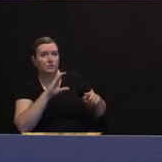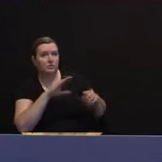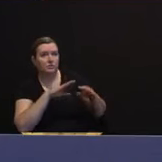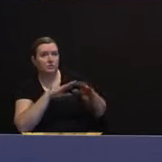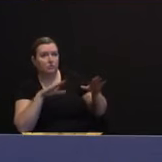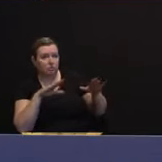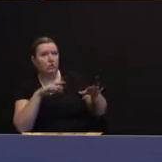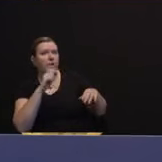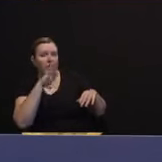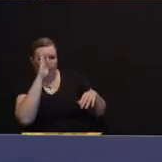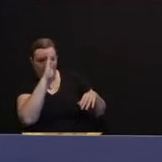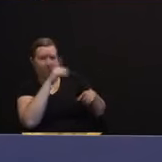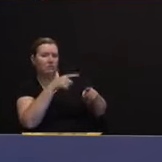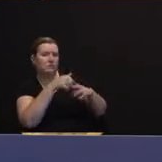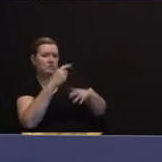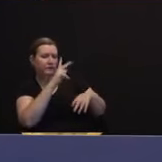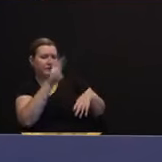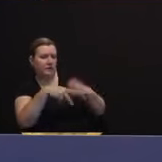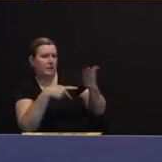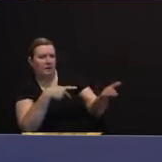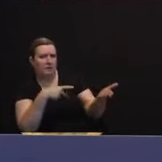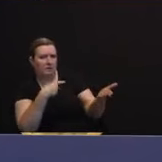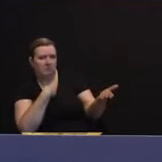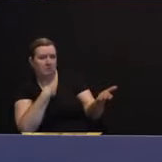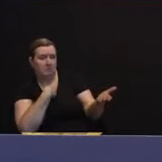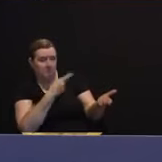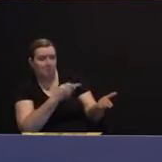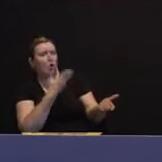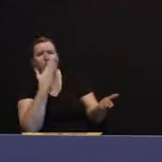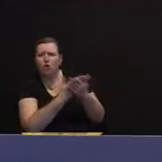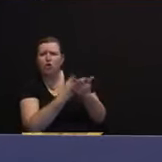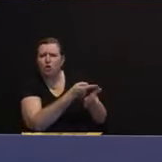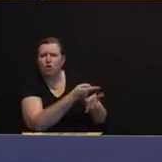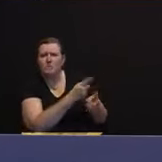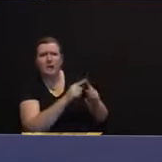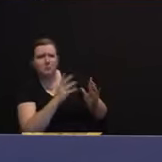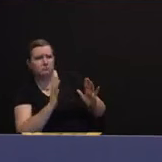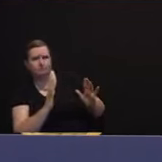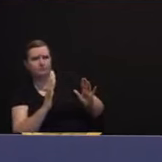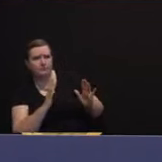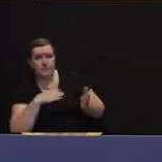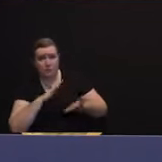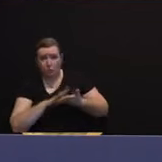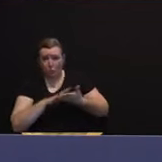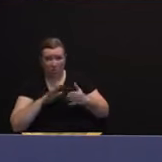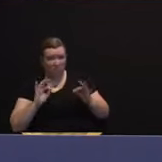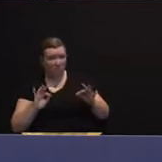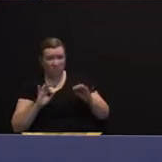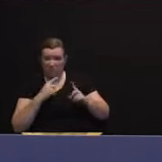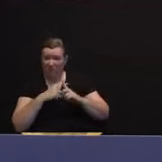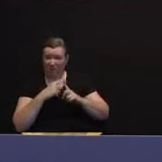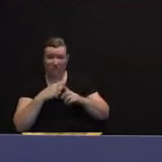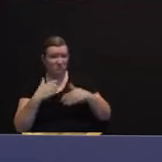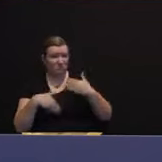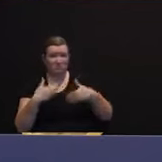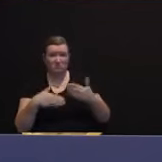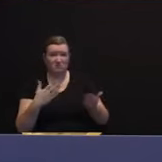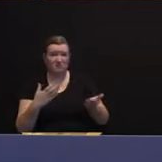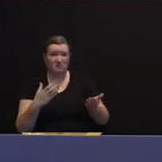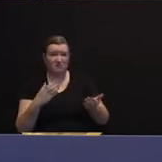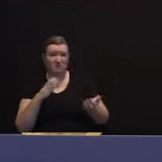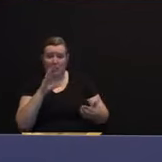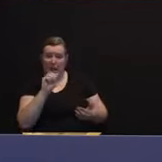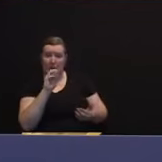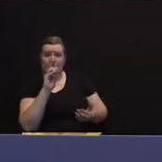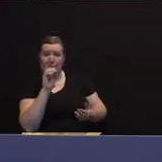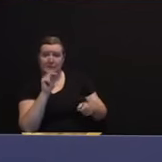table. Our school experience so far statewide has been a positive one. It is worth noting that Camden has 9 of those 50, Camden County,